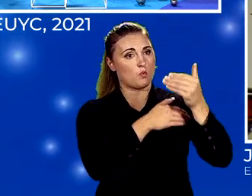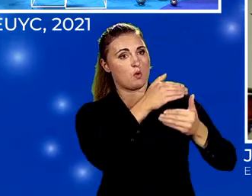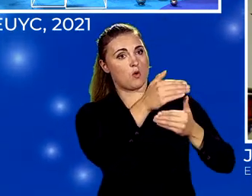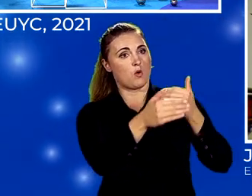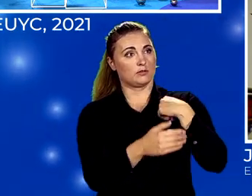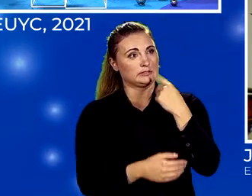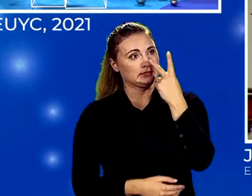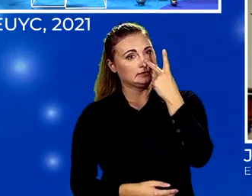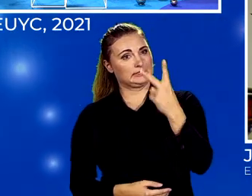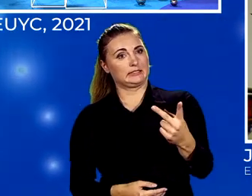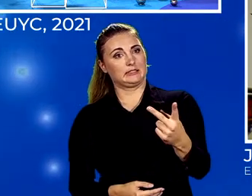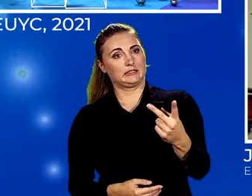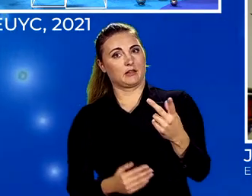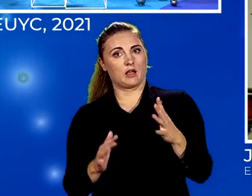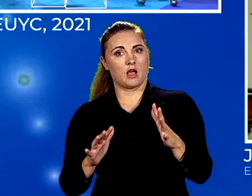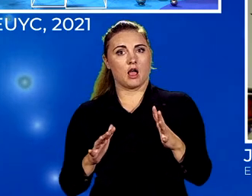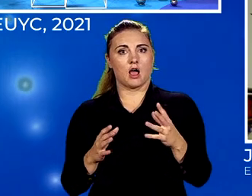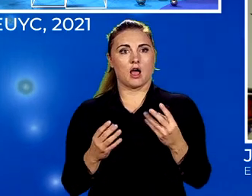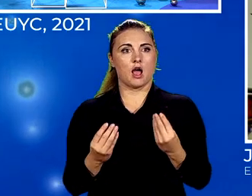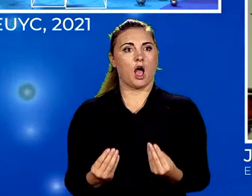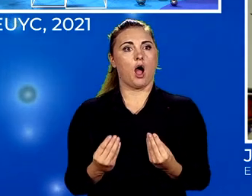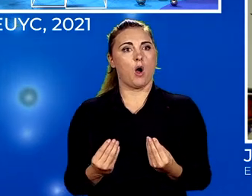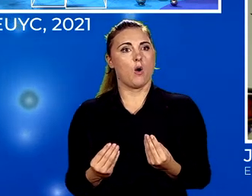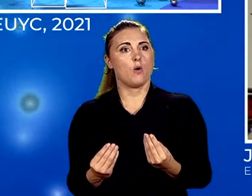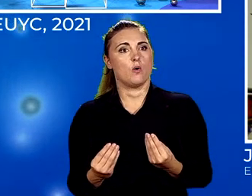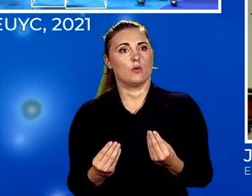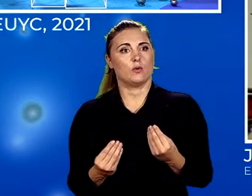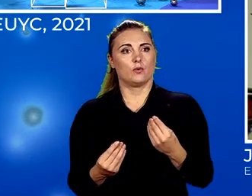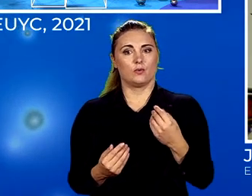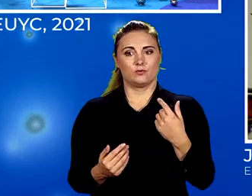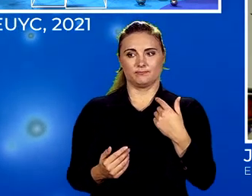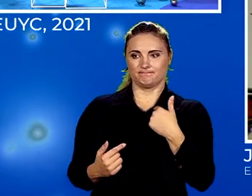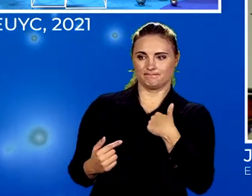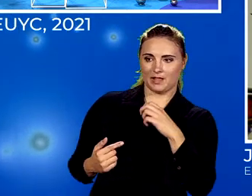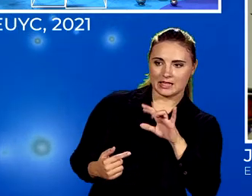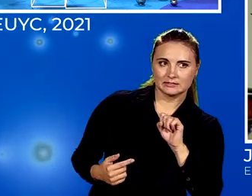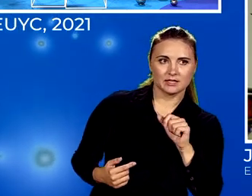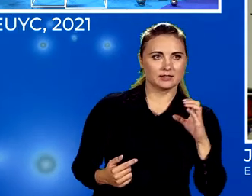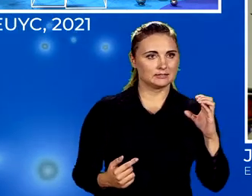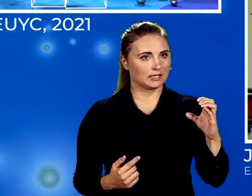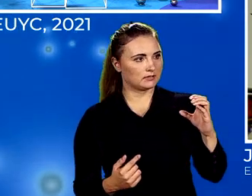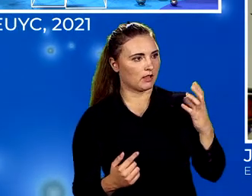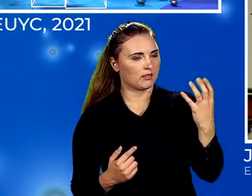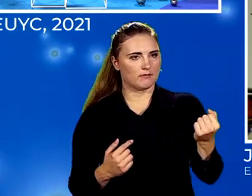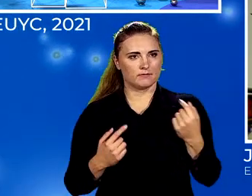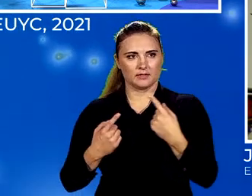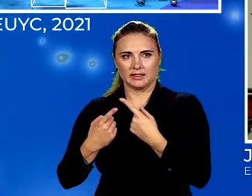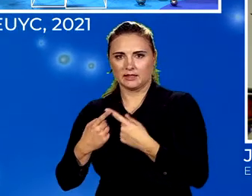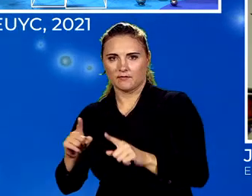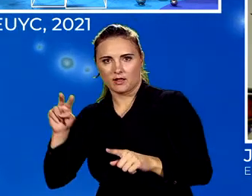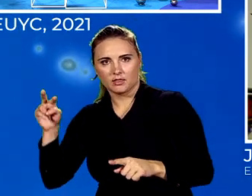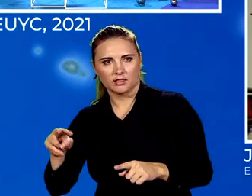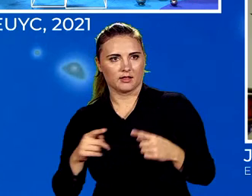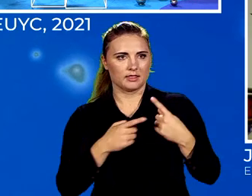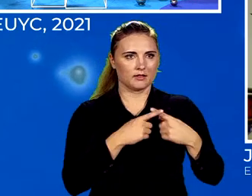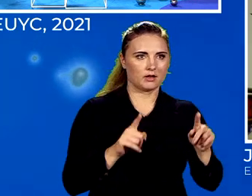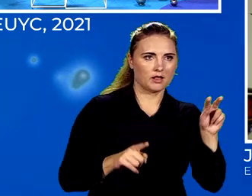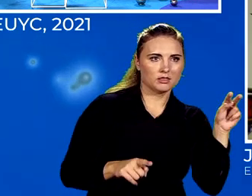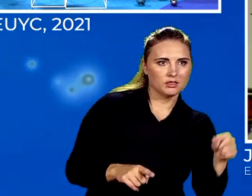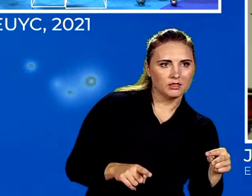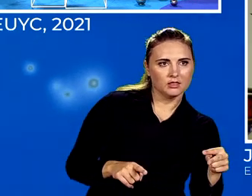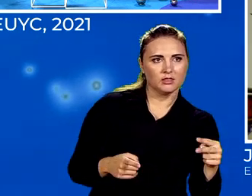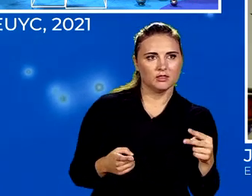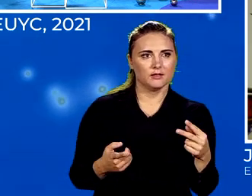see how I and Christiana are treated differently than the other speakers. We